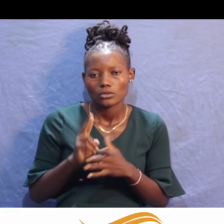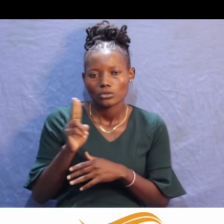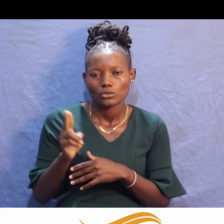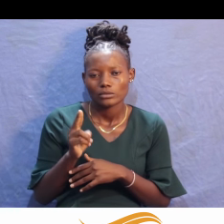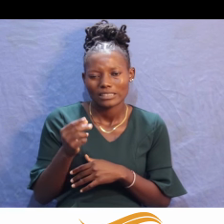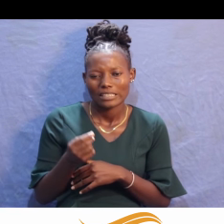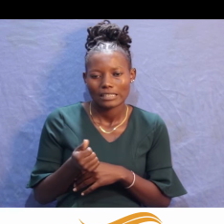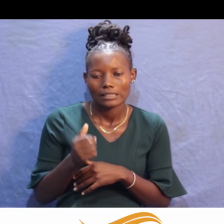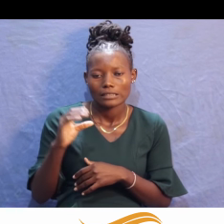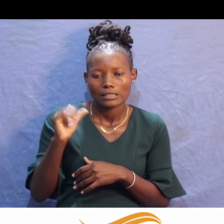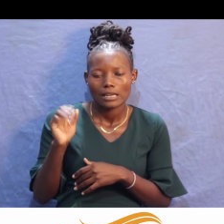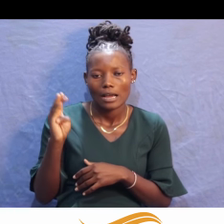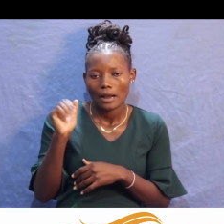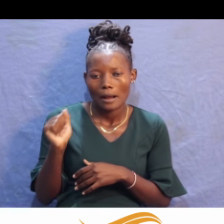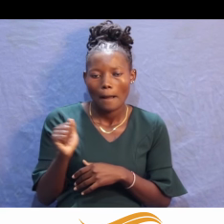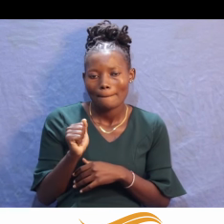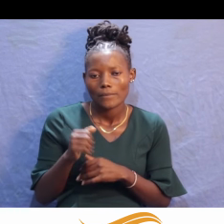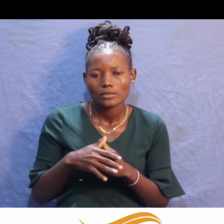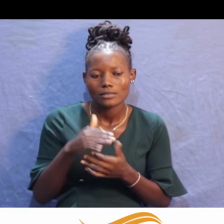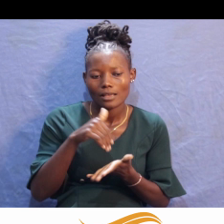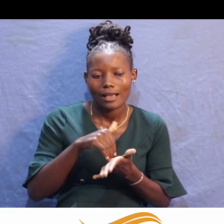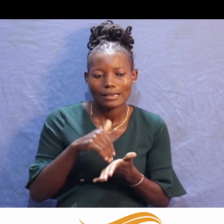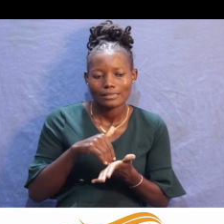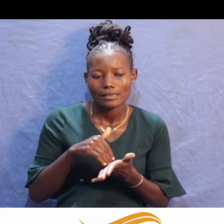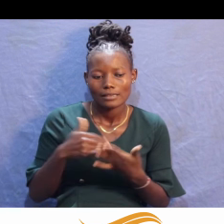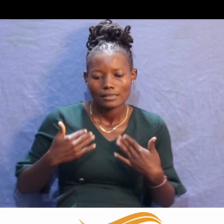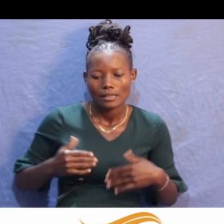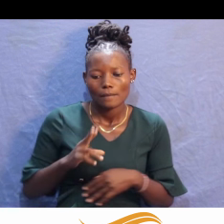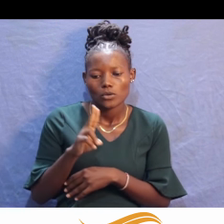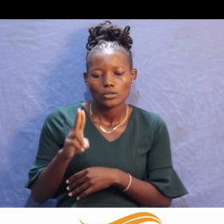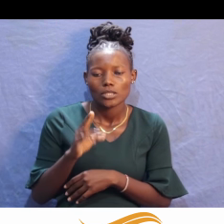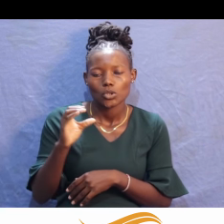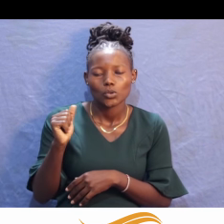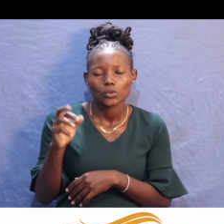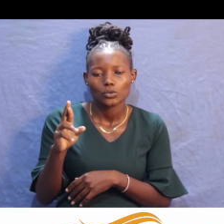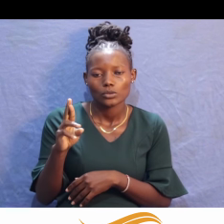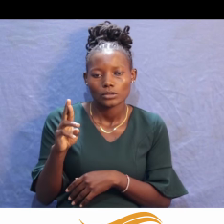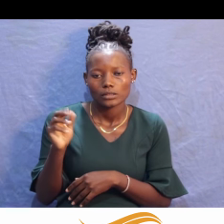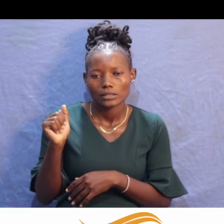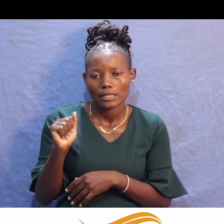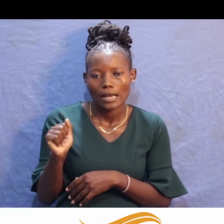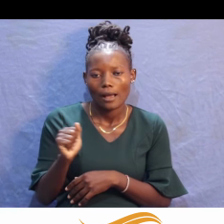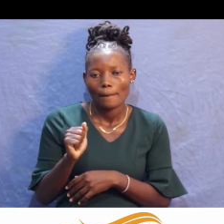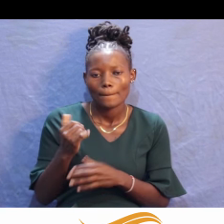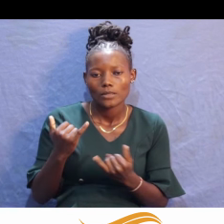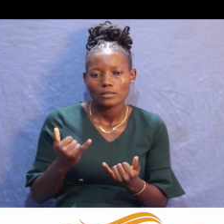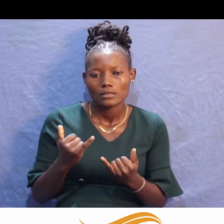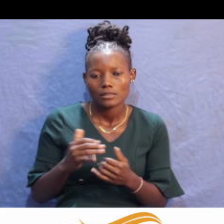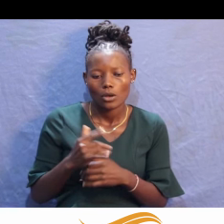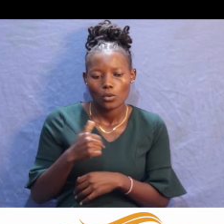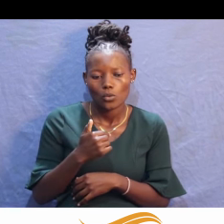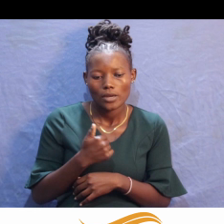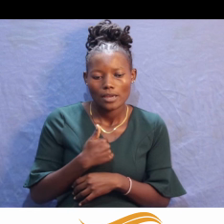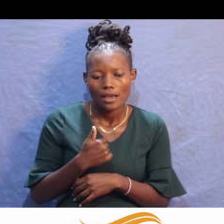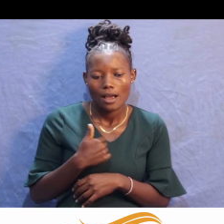carbohydrates. What we're looking at here is, again, is muscle use of carbohydrates. So as the muscles